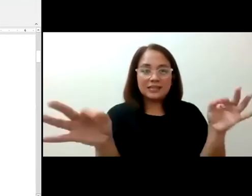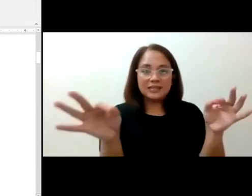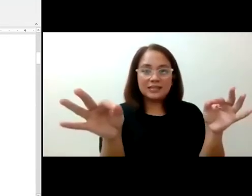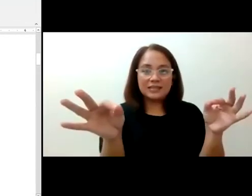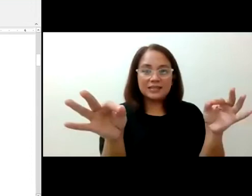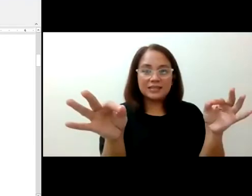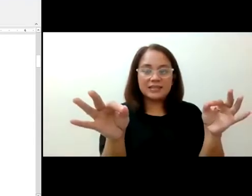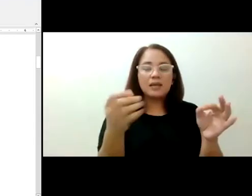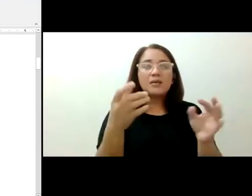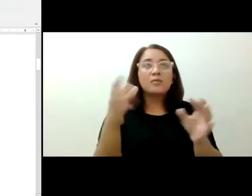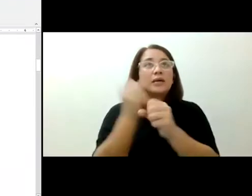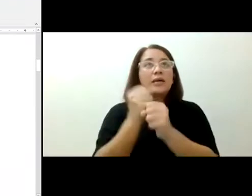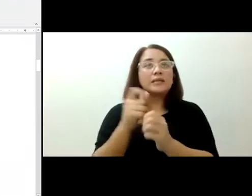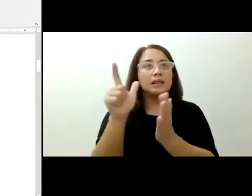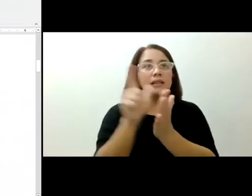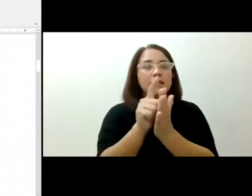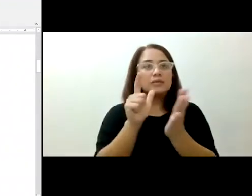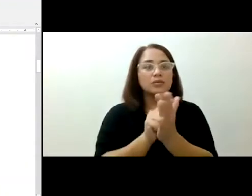2